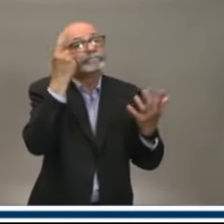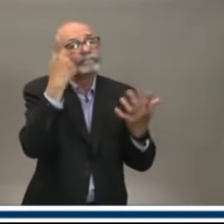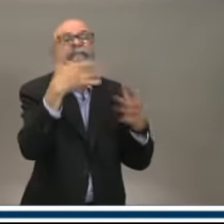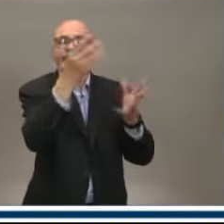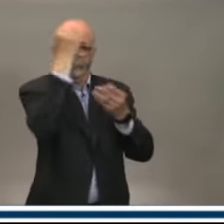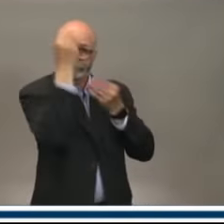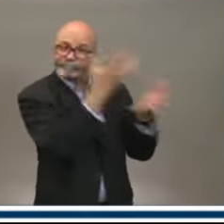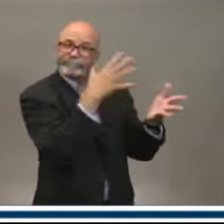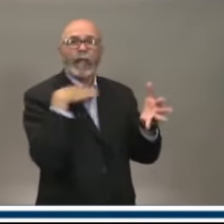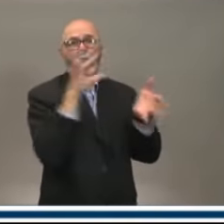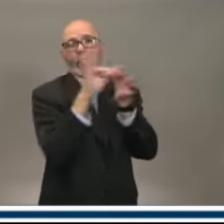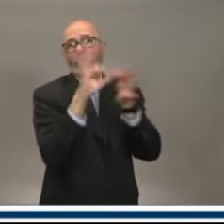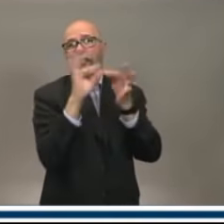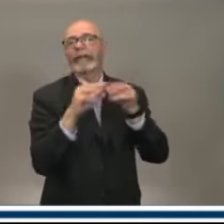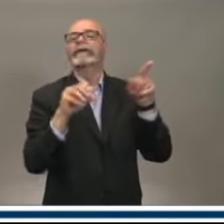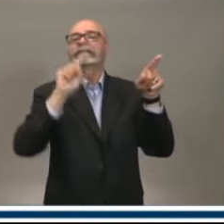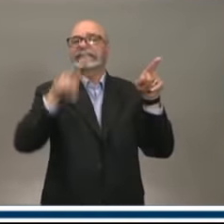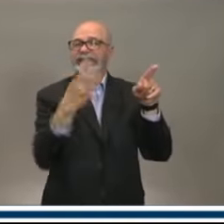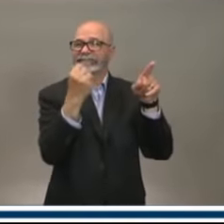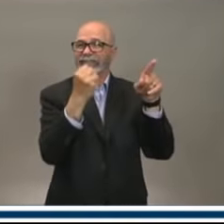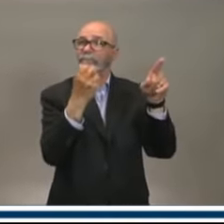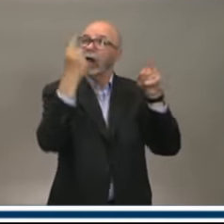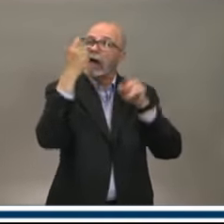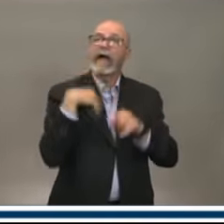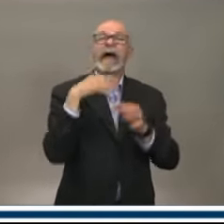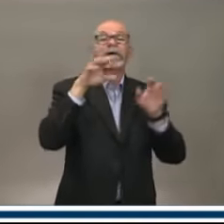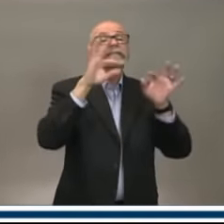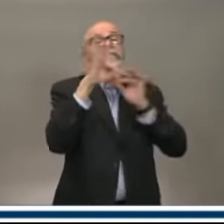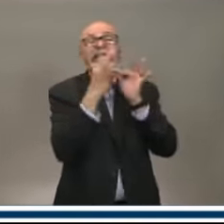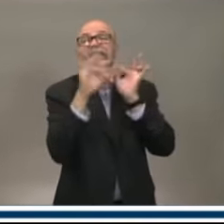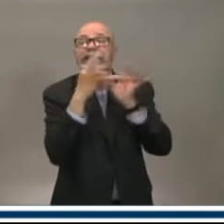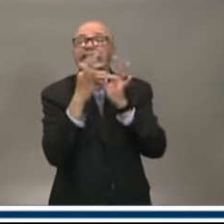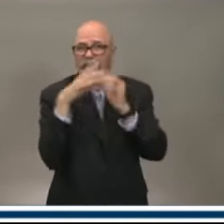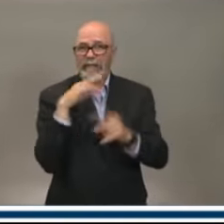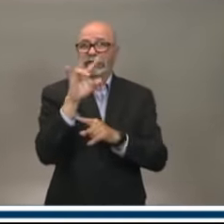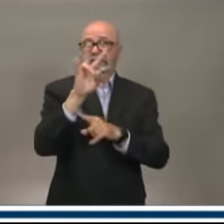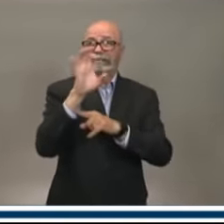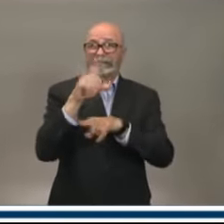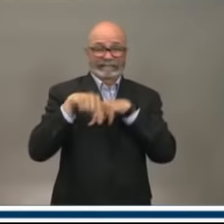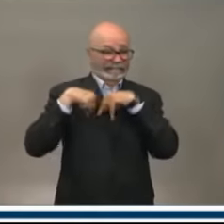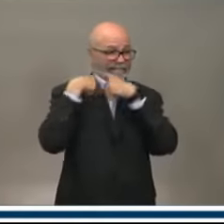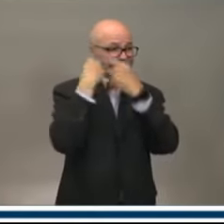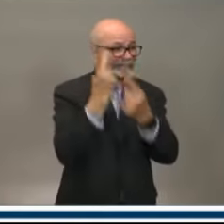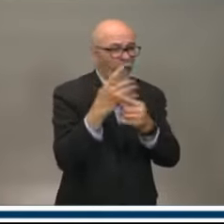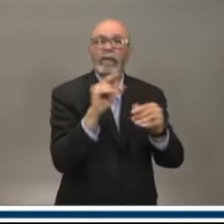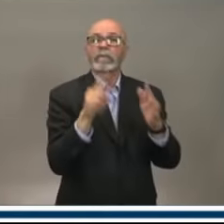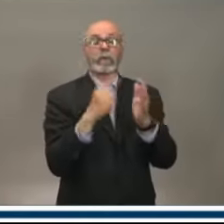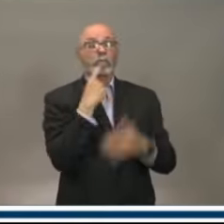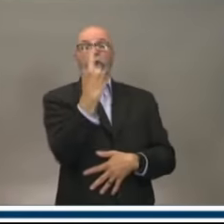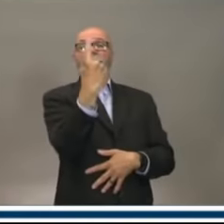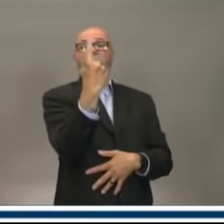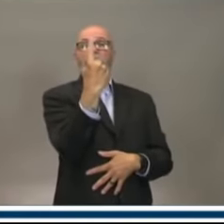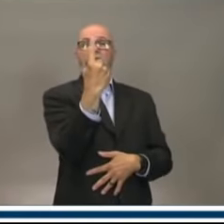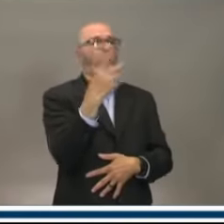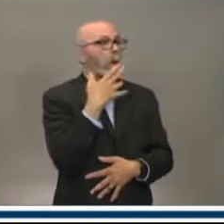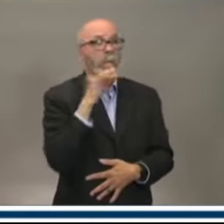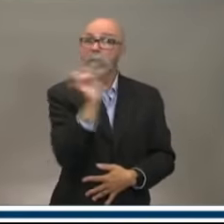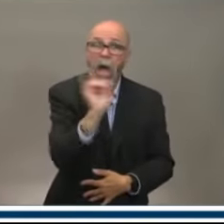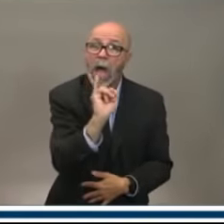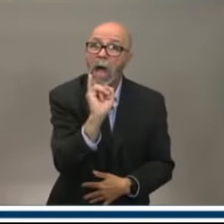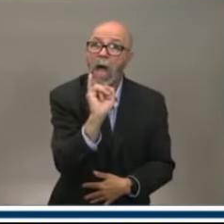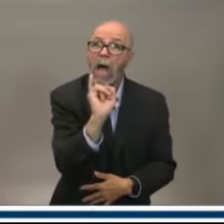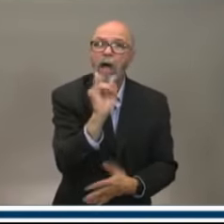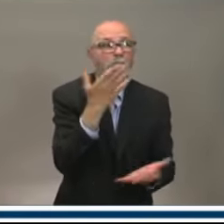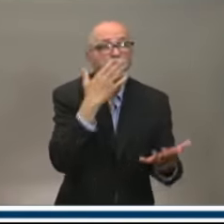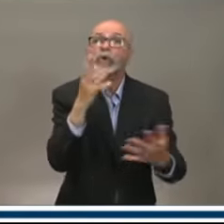despite testing 840 individuals, we only have one new positive case, which is really good news. That brings the total